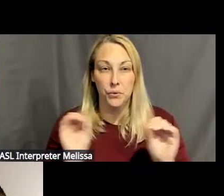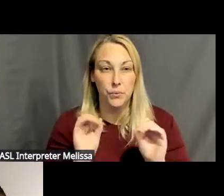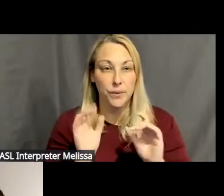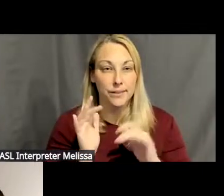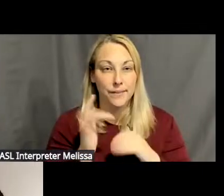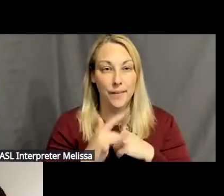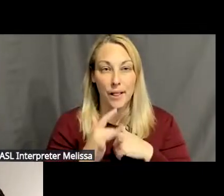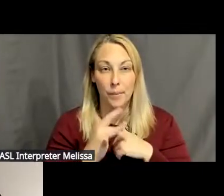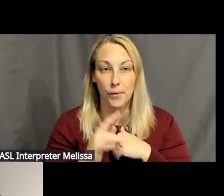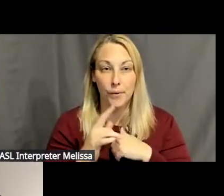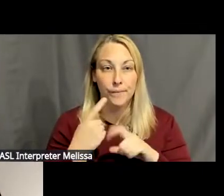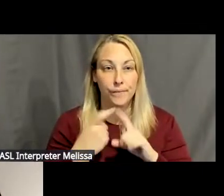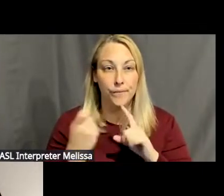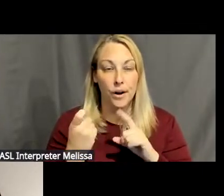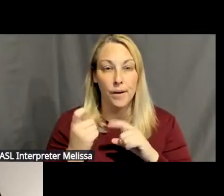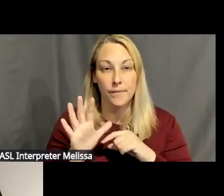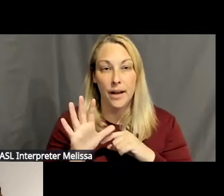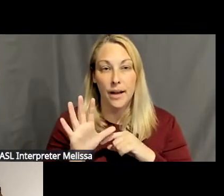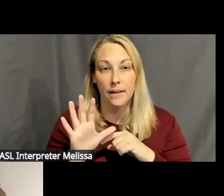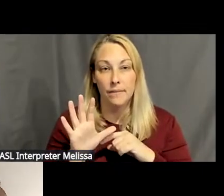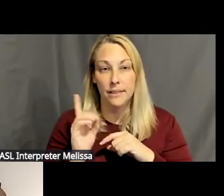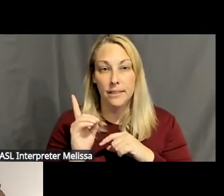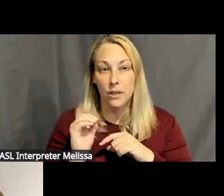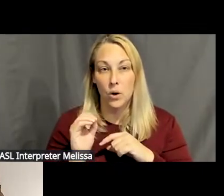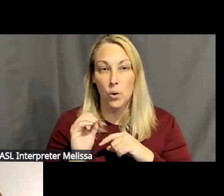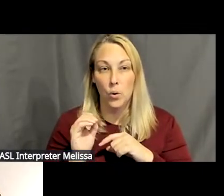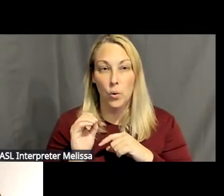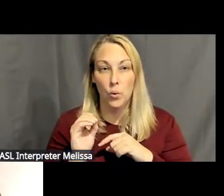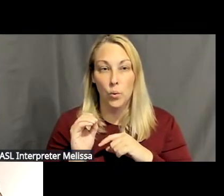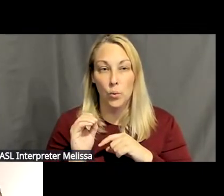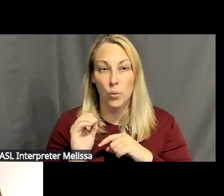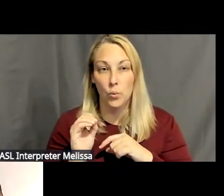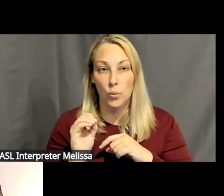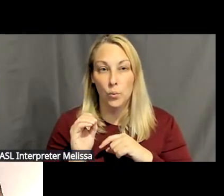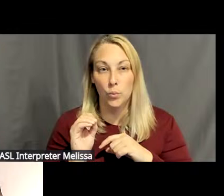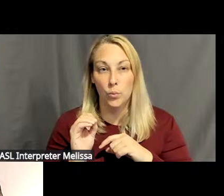Okay, it looks like we need the 5th district in person next month then.